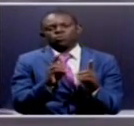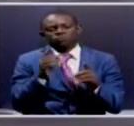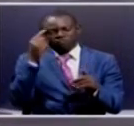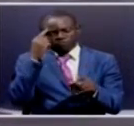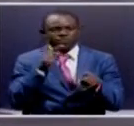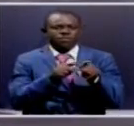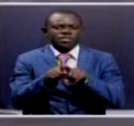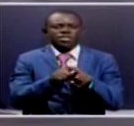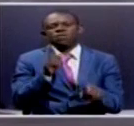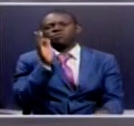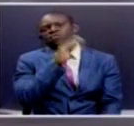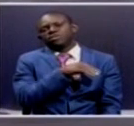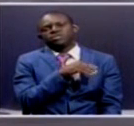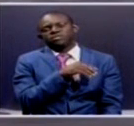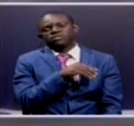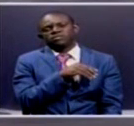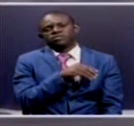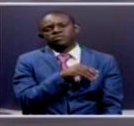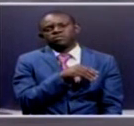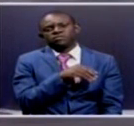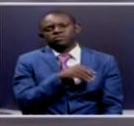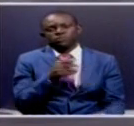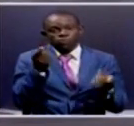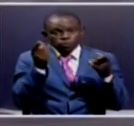it is convened,